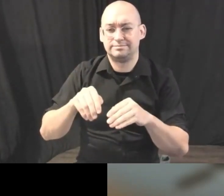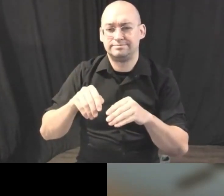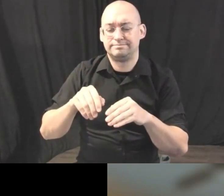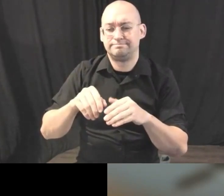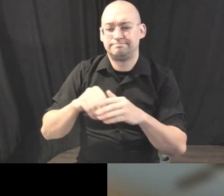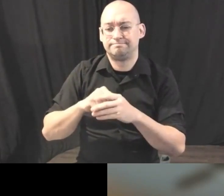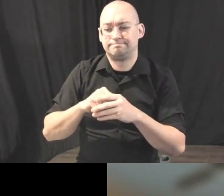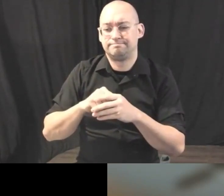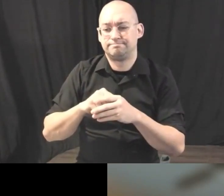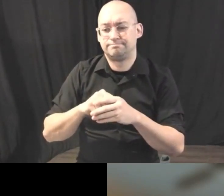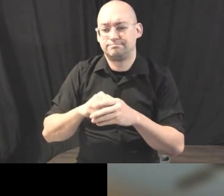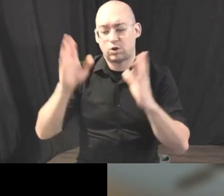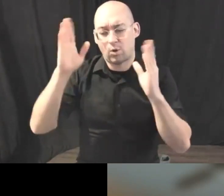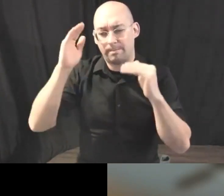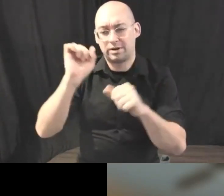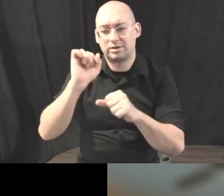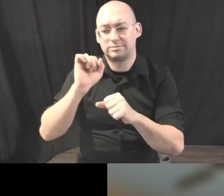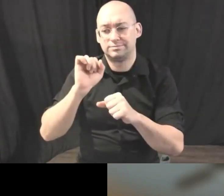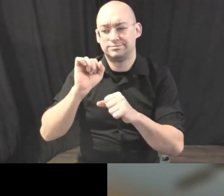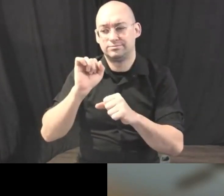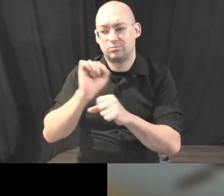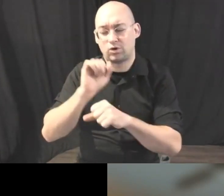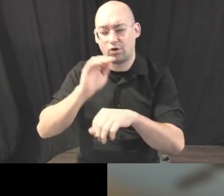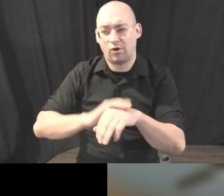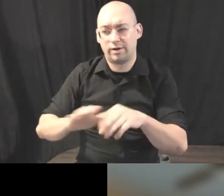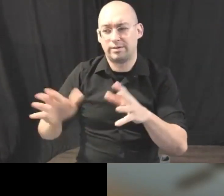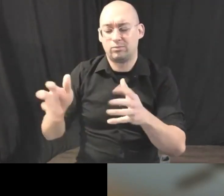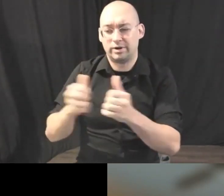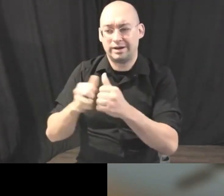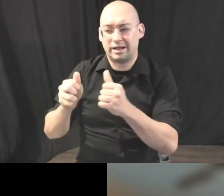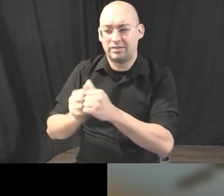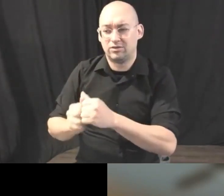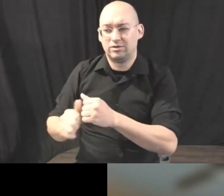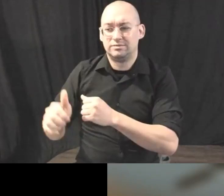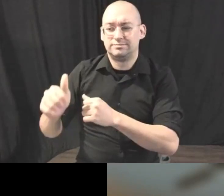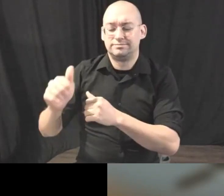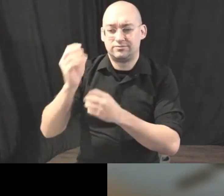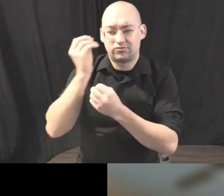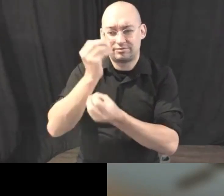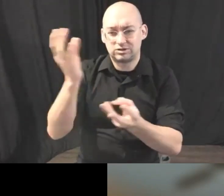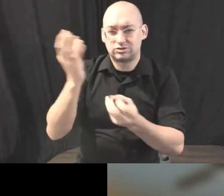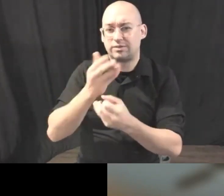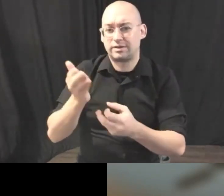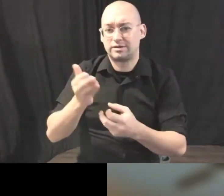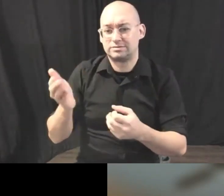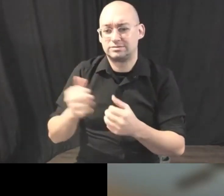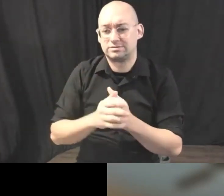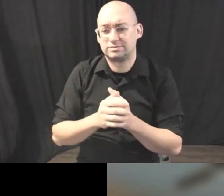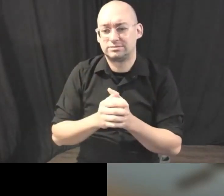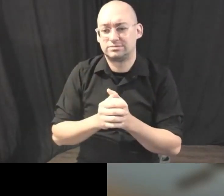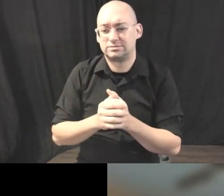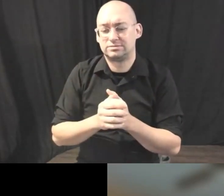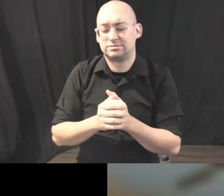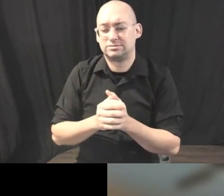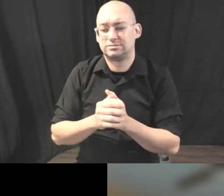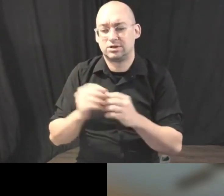C4A is we're working on putting together some educational listening sessions on this topic, so more to come on that. But a couple of